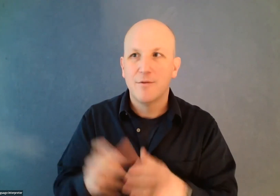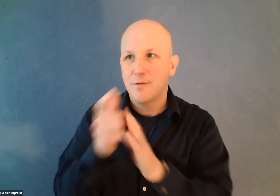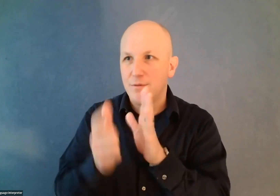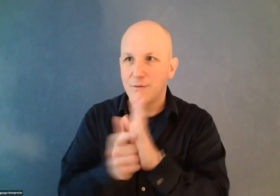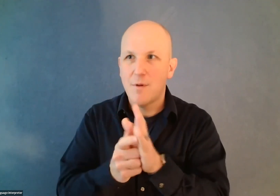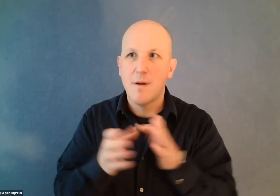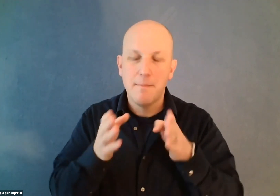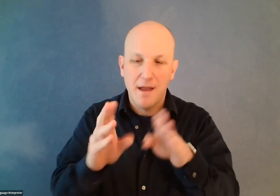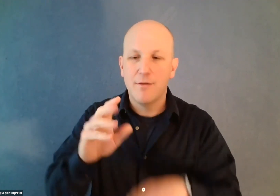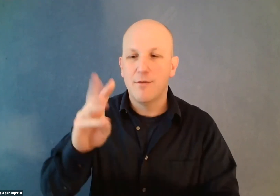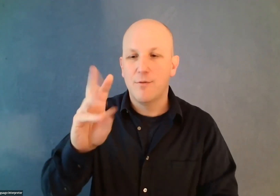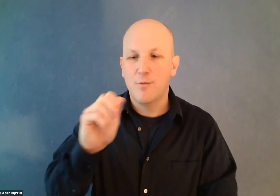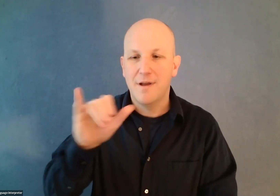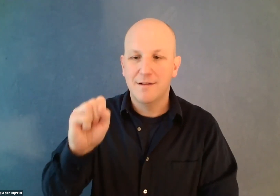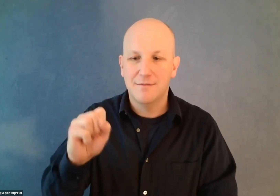program.